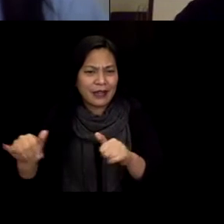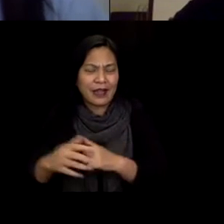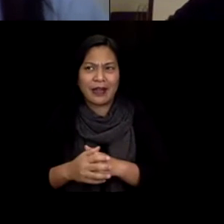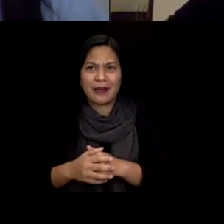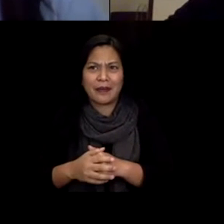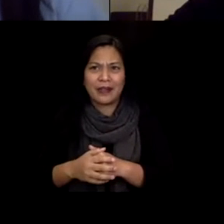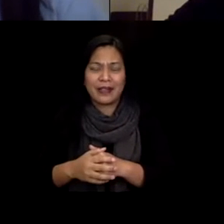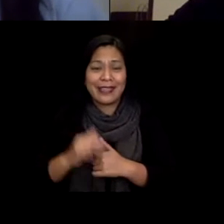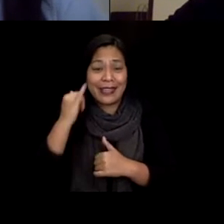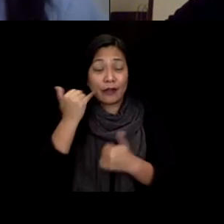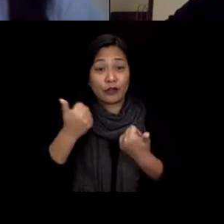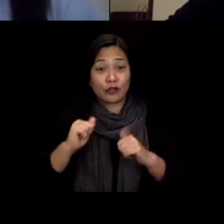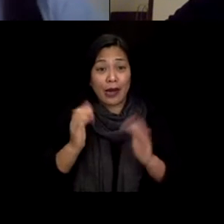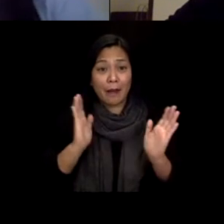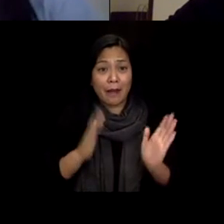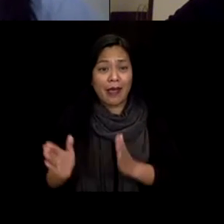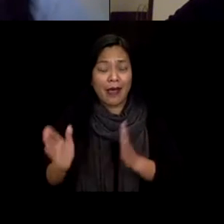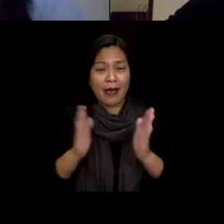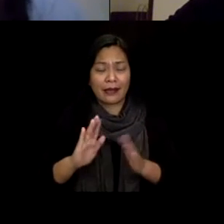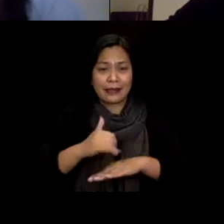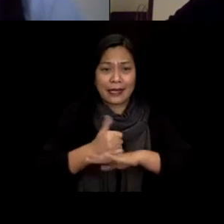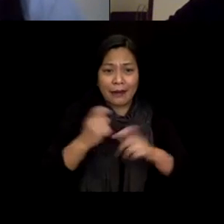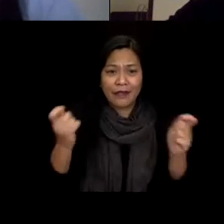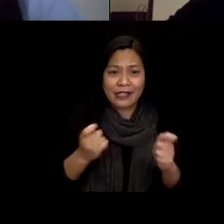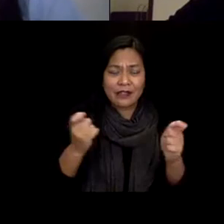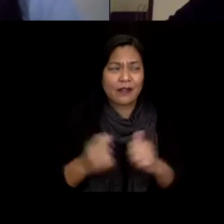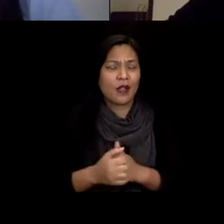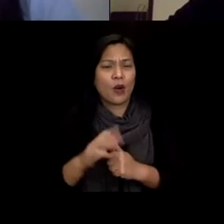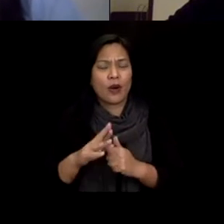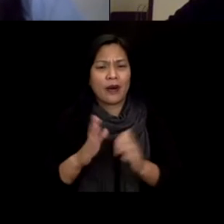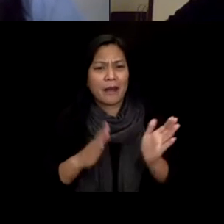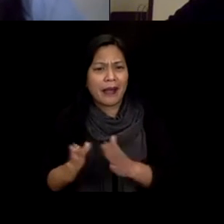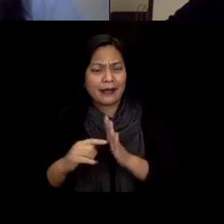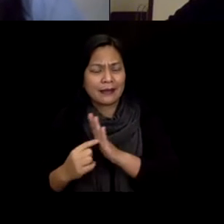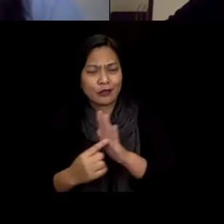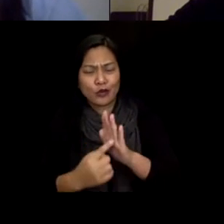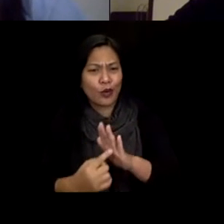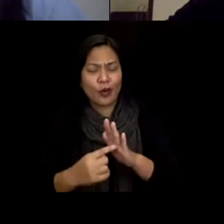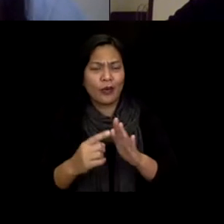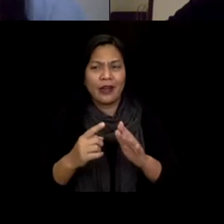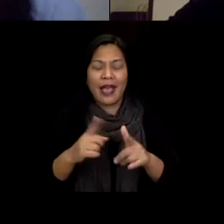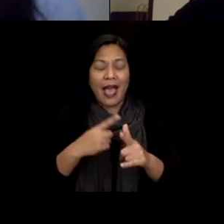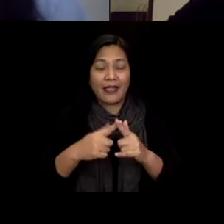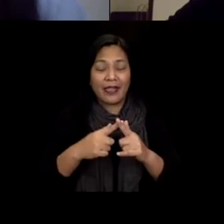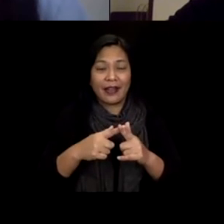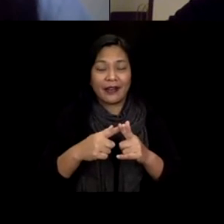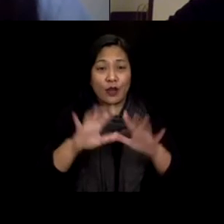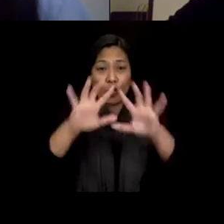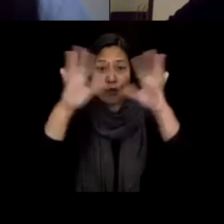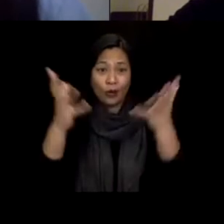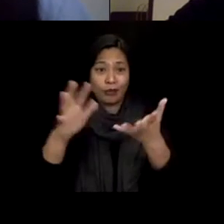pre-programming these things, and then all of a sudden something turns on its head, and then it flips the